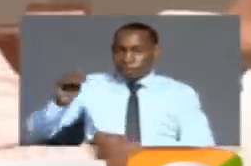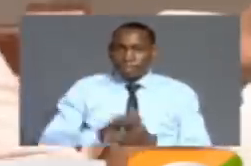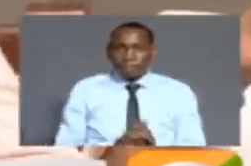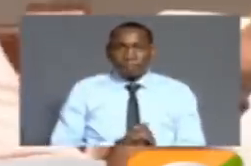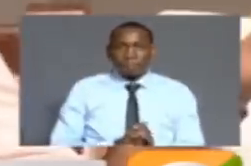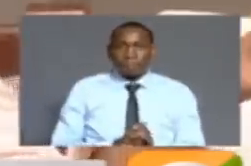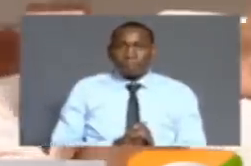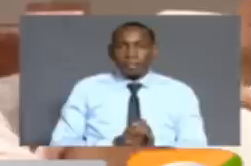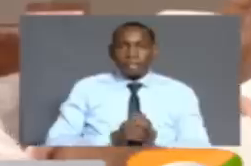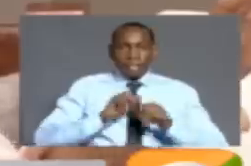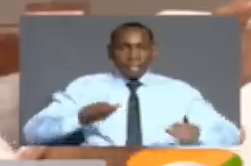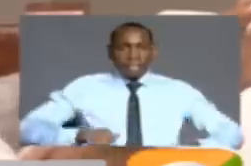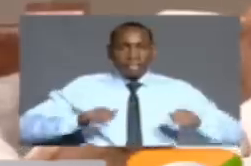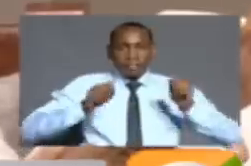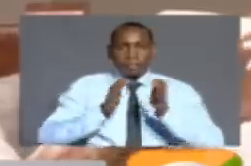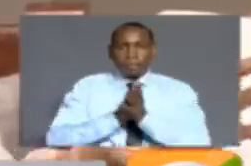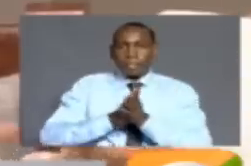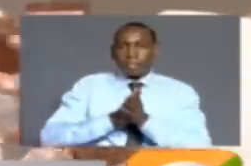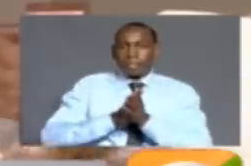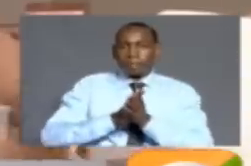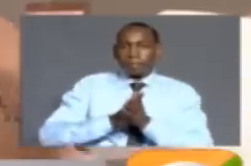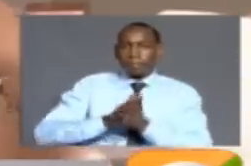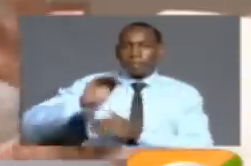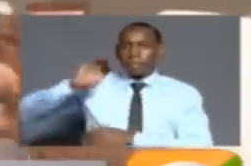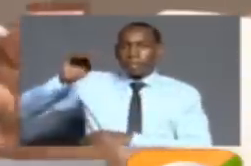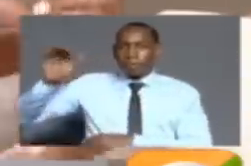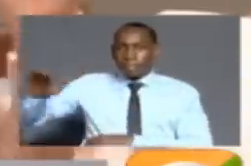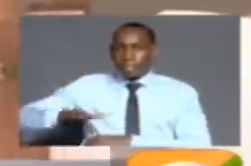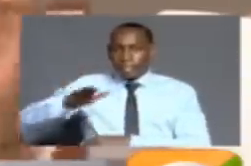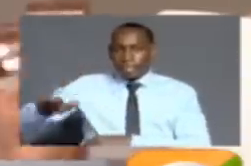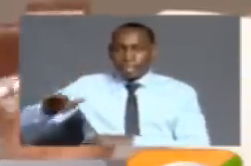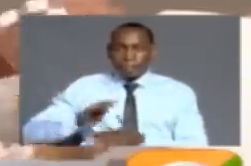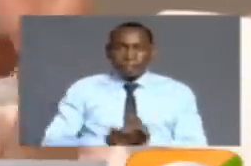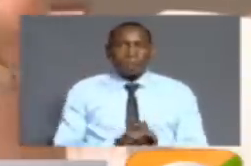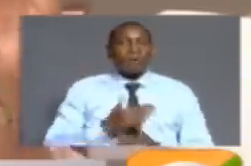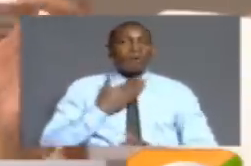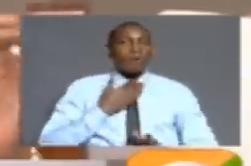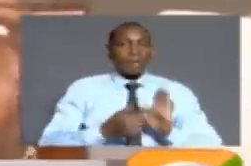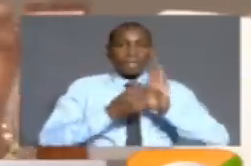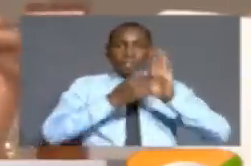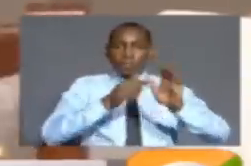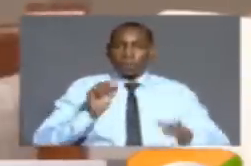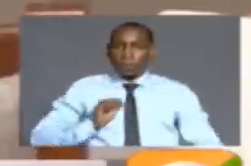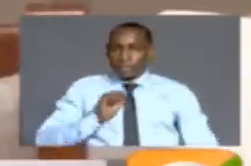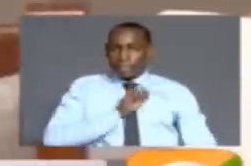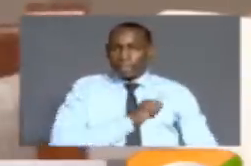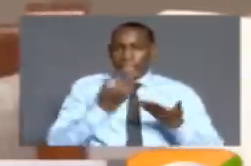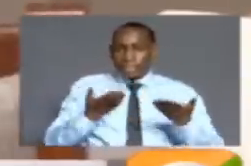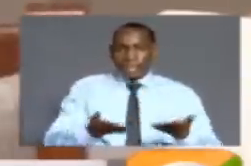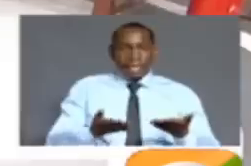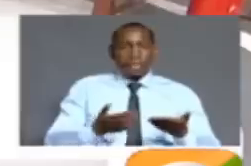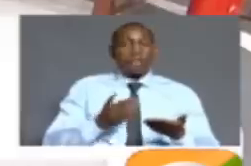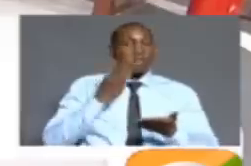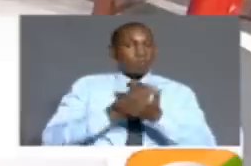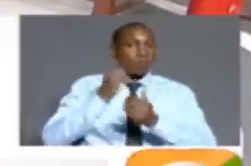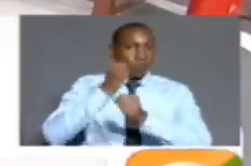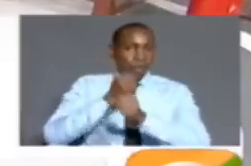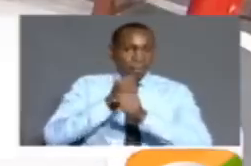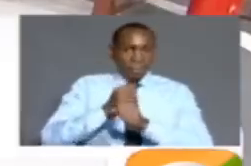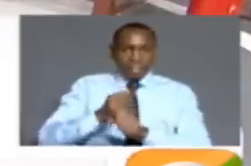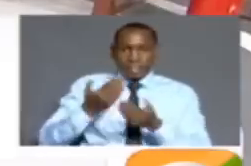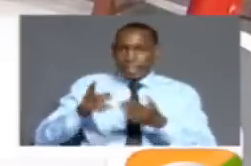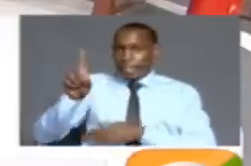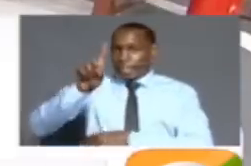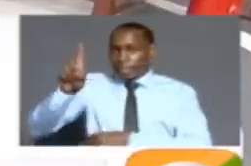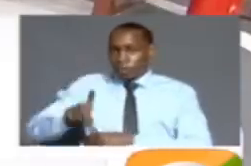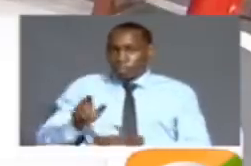the executive as well as the county assembly. Yes, so it is a lot of work. But I want to show you the Senate this time is not joking. But the question is,